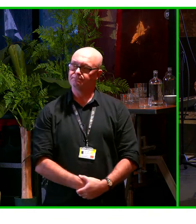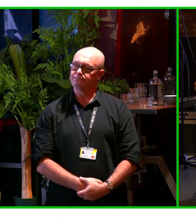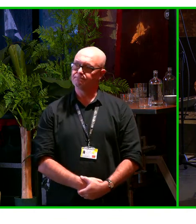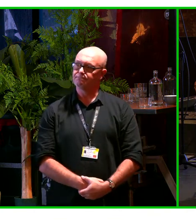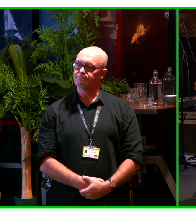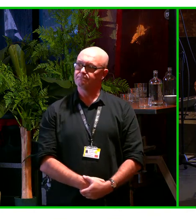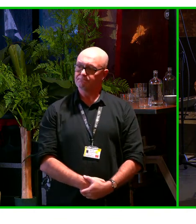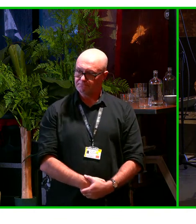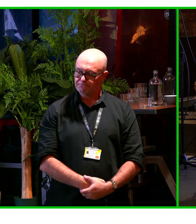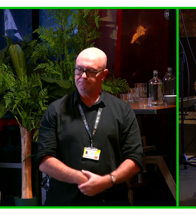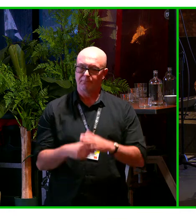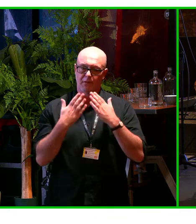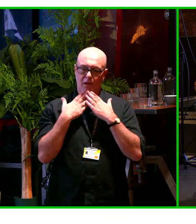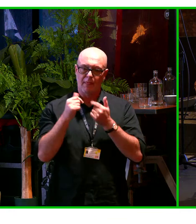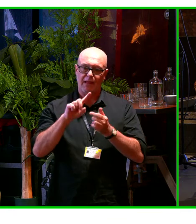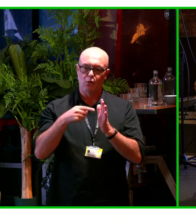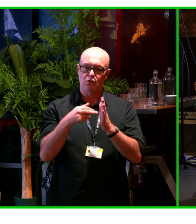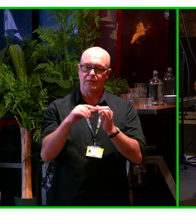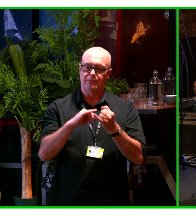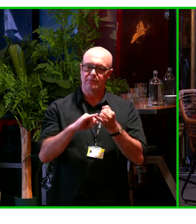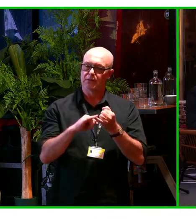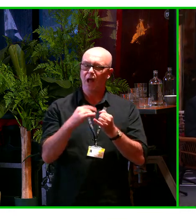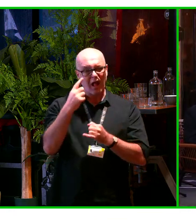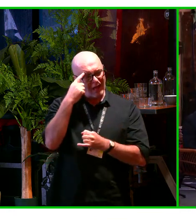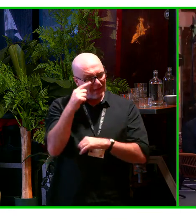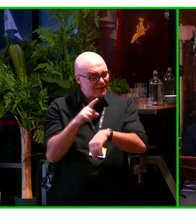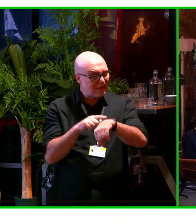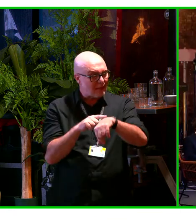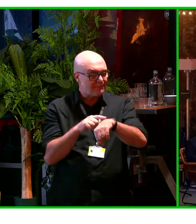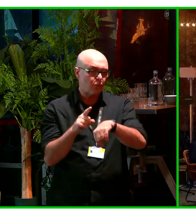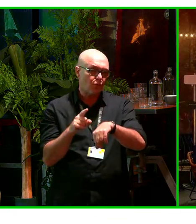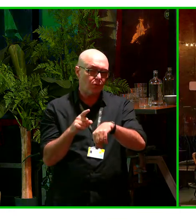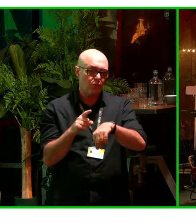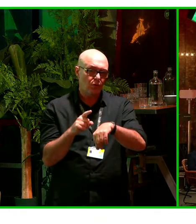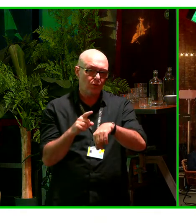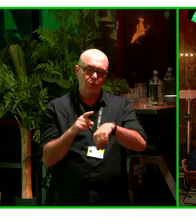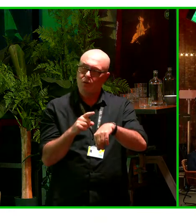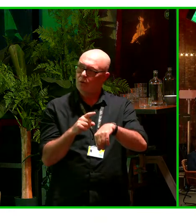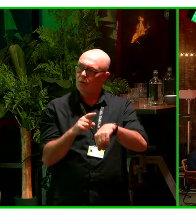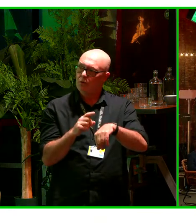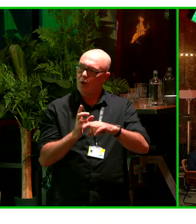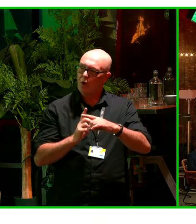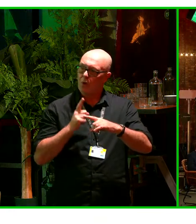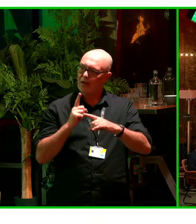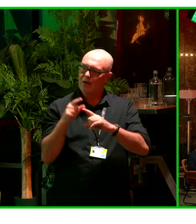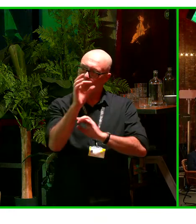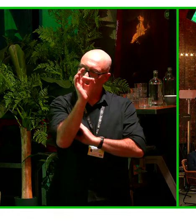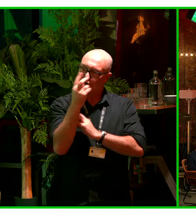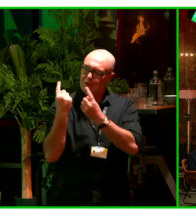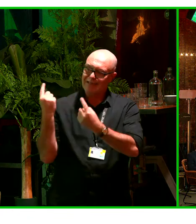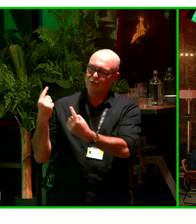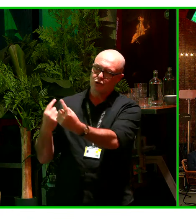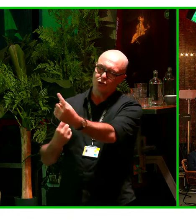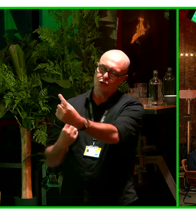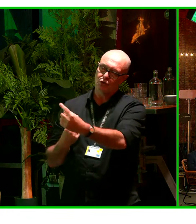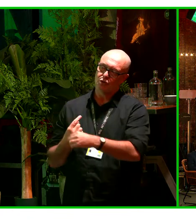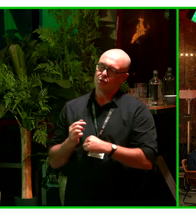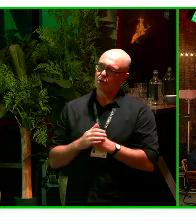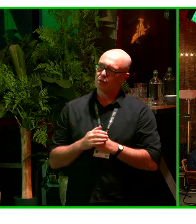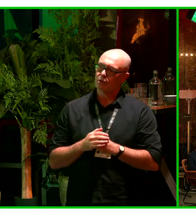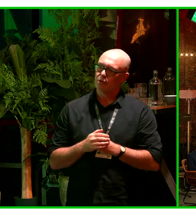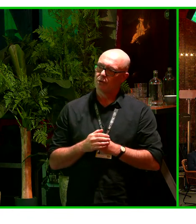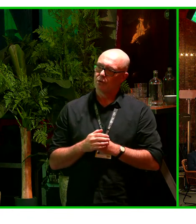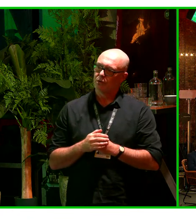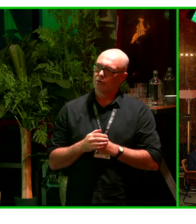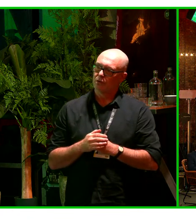Excellent, thanks James. I think we've just got time for maybe a quick question for each of you. One of the things I was going to ask